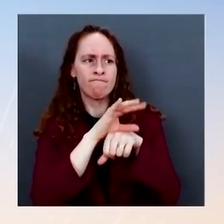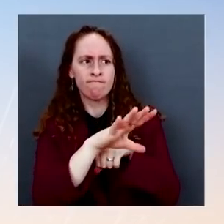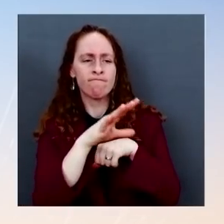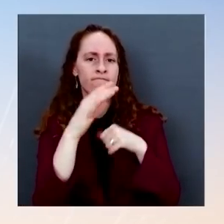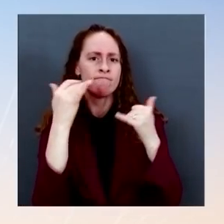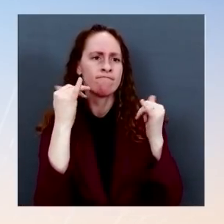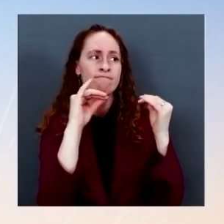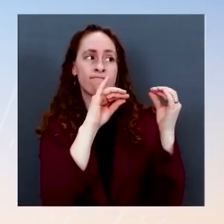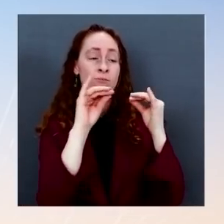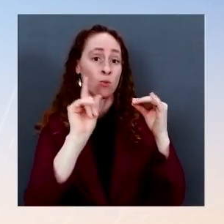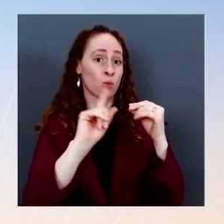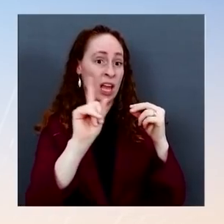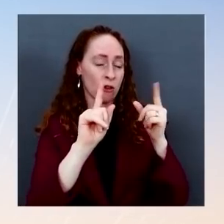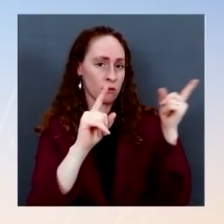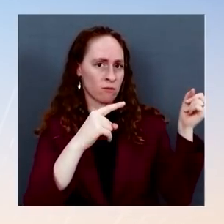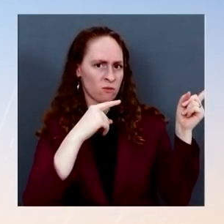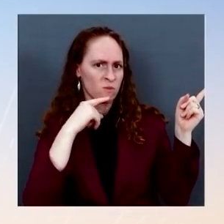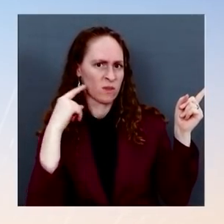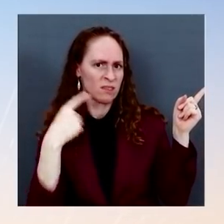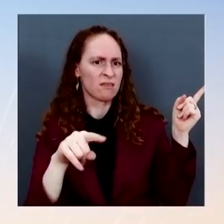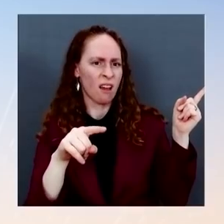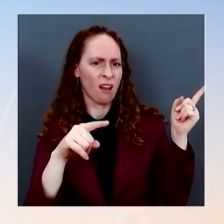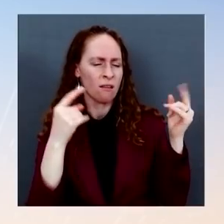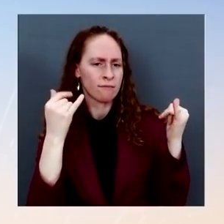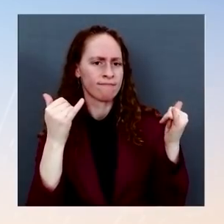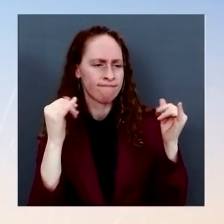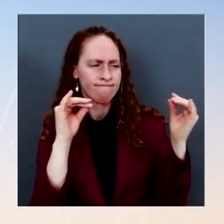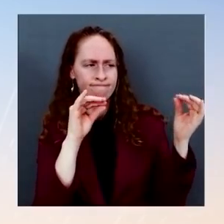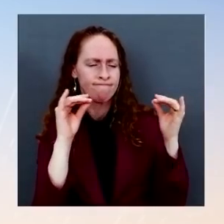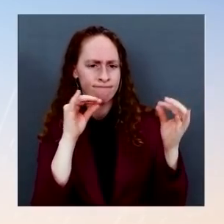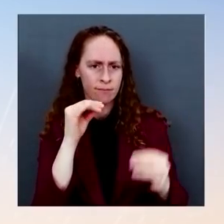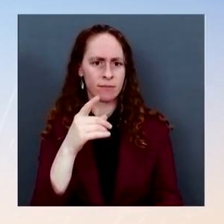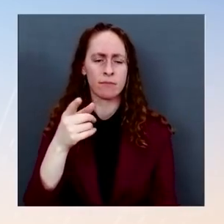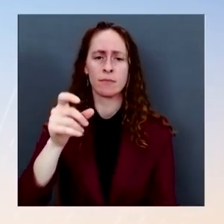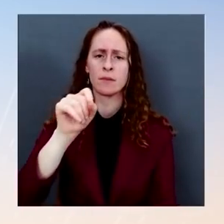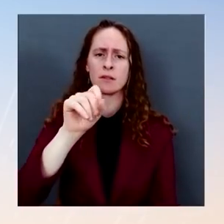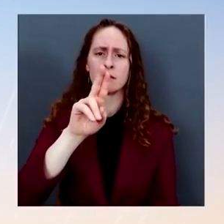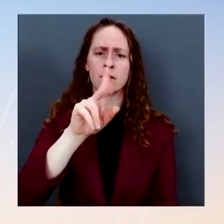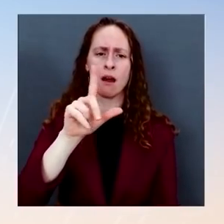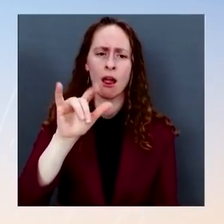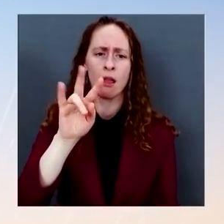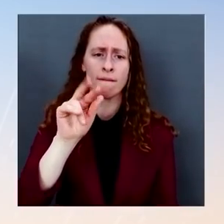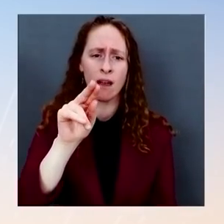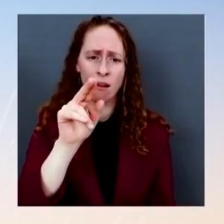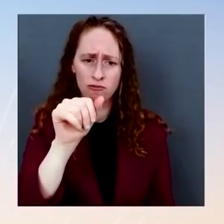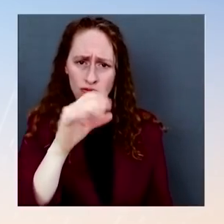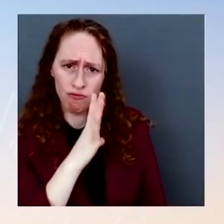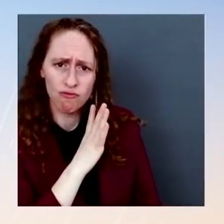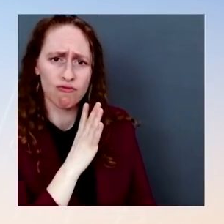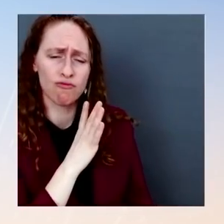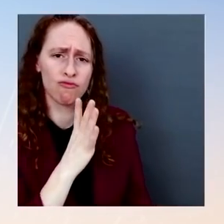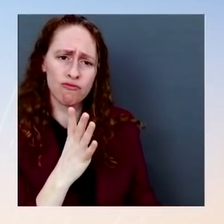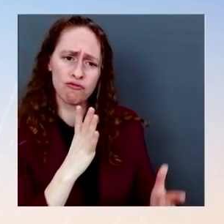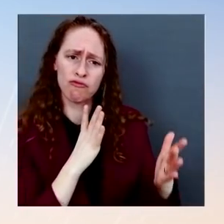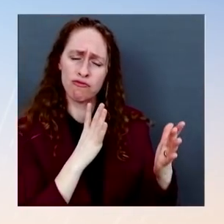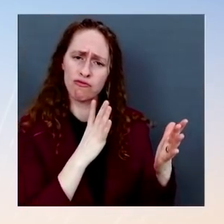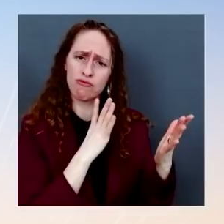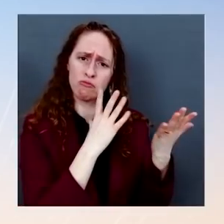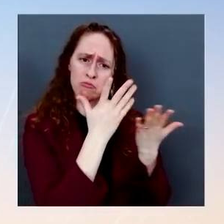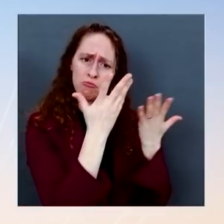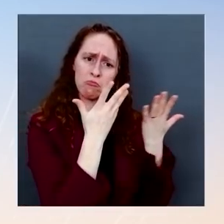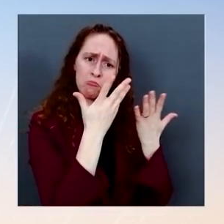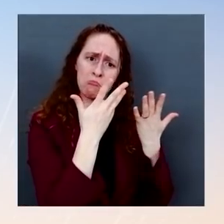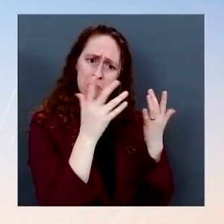through multiple channels, including bilateral engagement, the NATO-Russia Council, and the OSCE. He made clear that any dialogue must be based